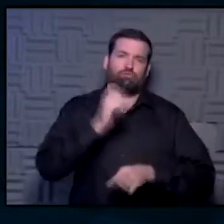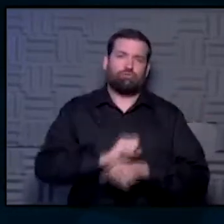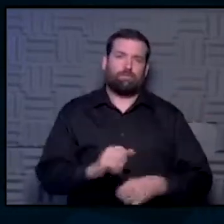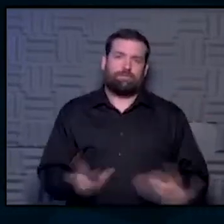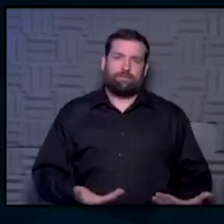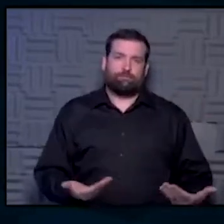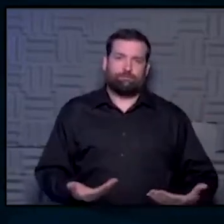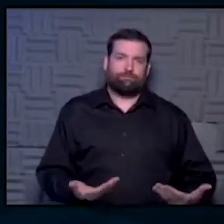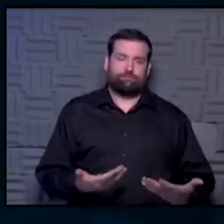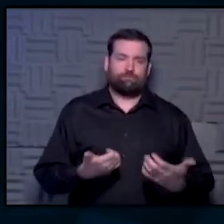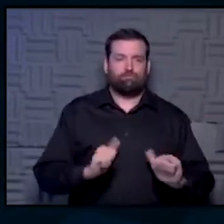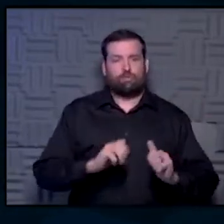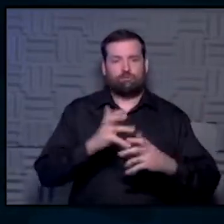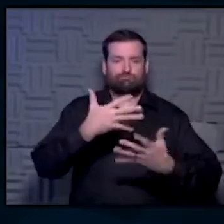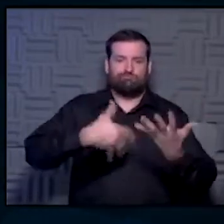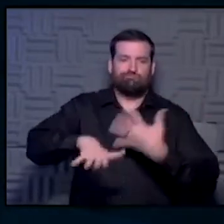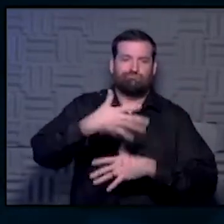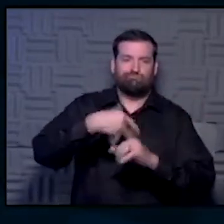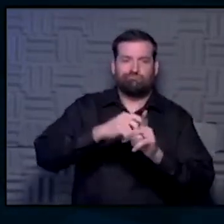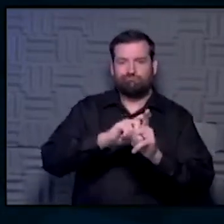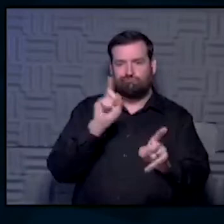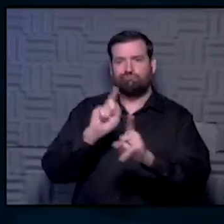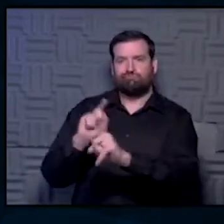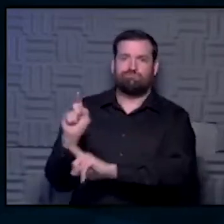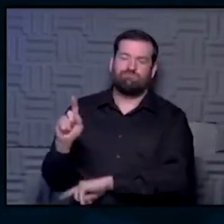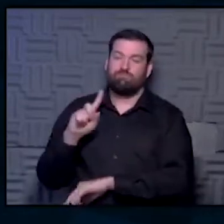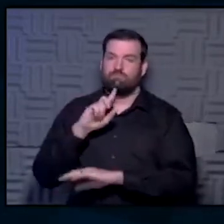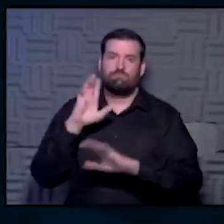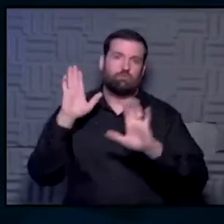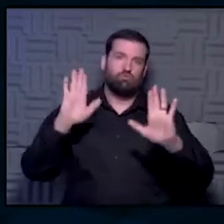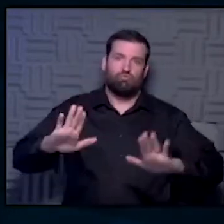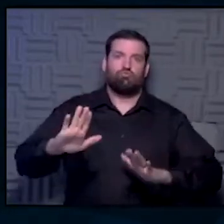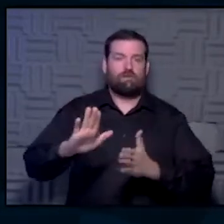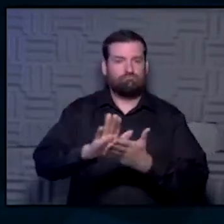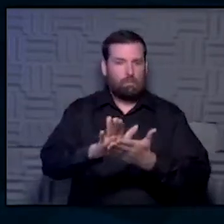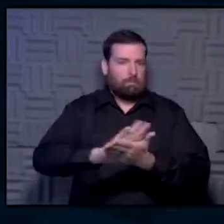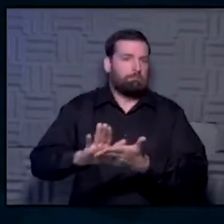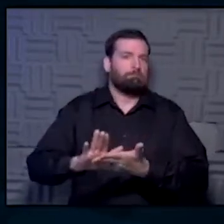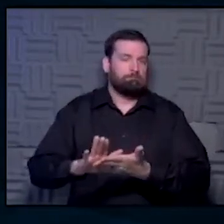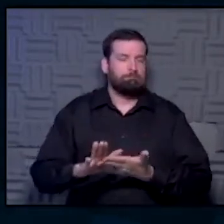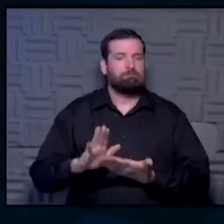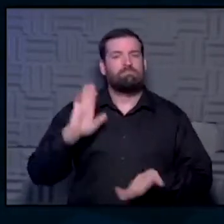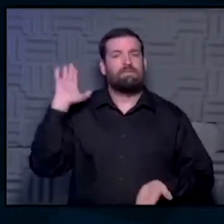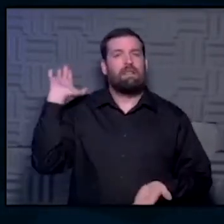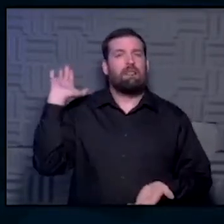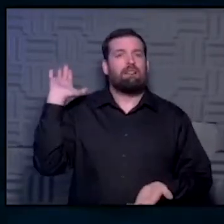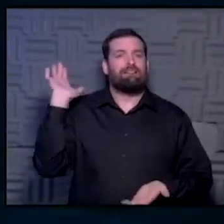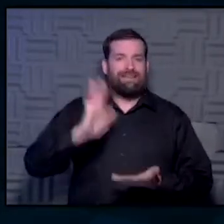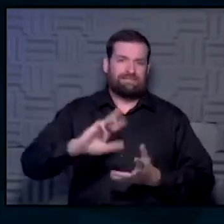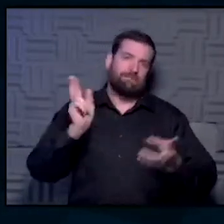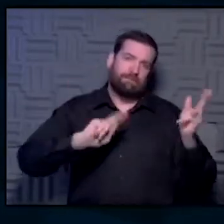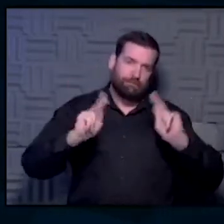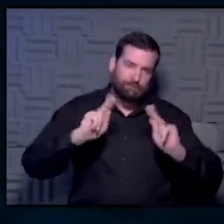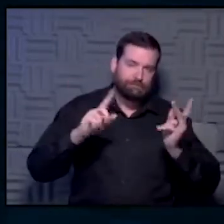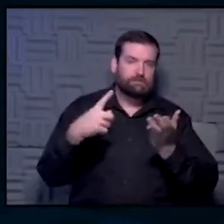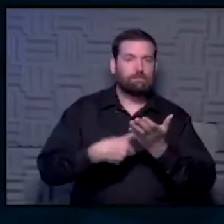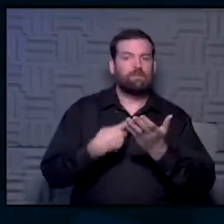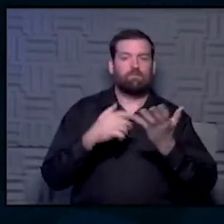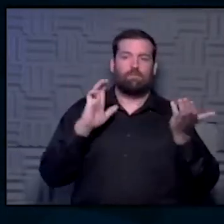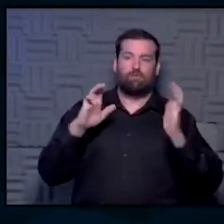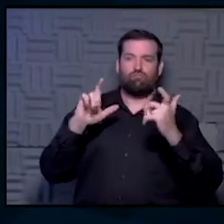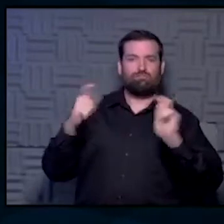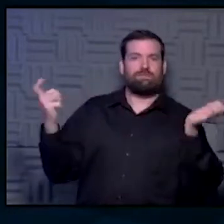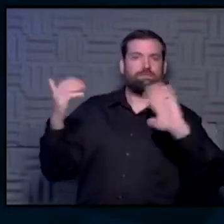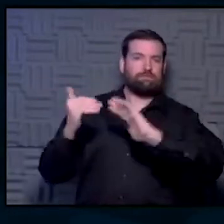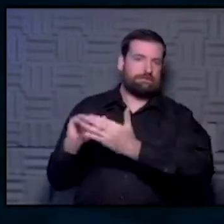just trying to do the social distance and really do great hygiene here. So, we've got a little bit less volume at times than someone in the city. So